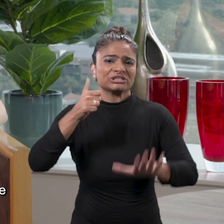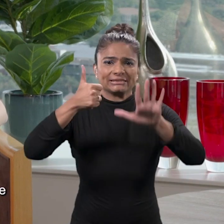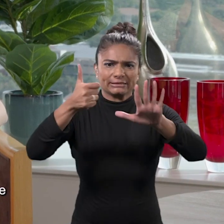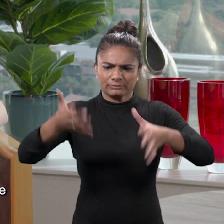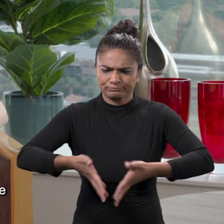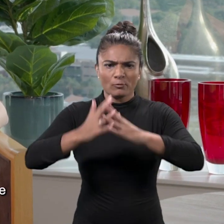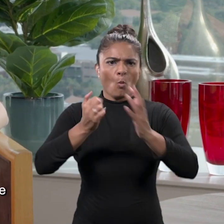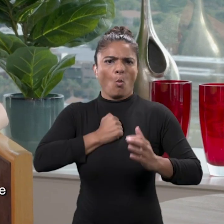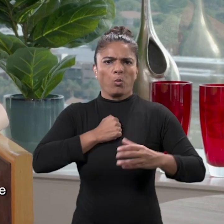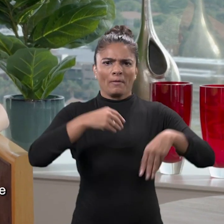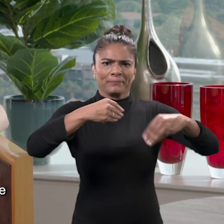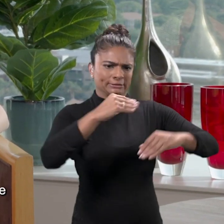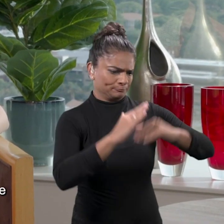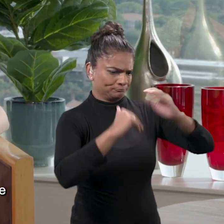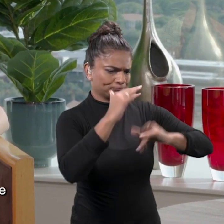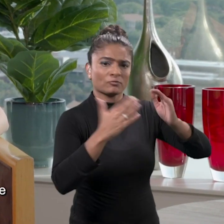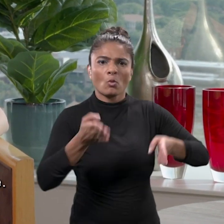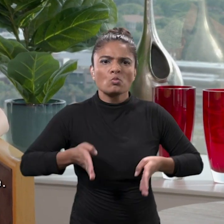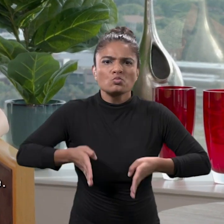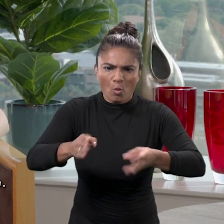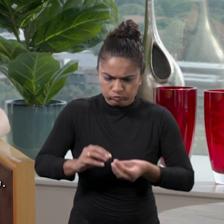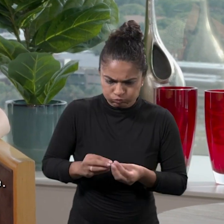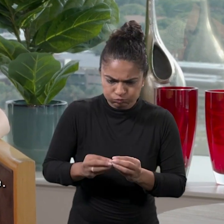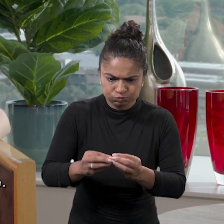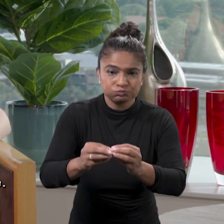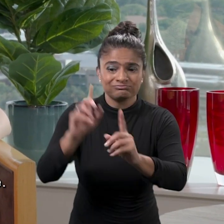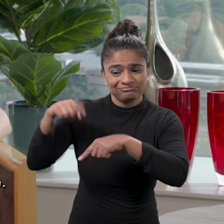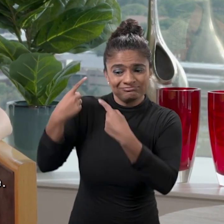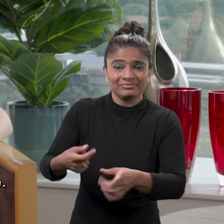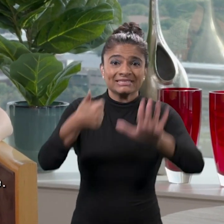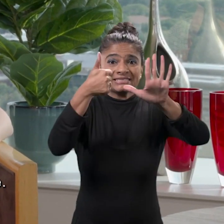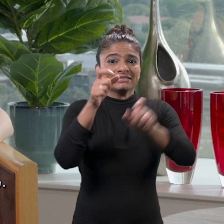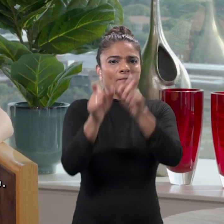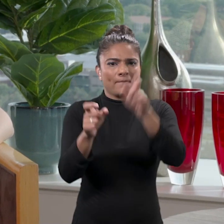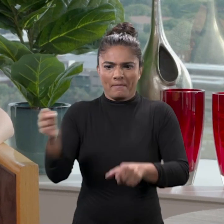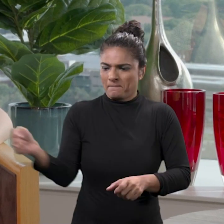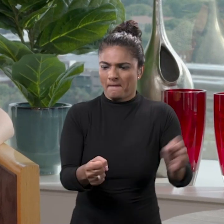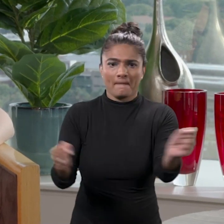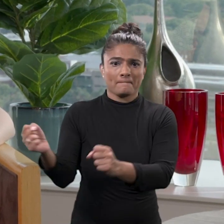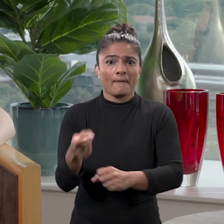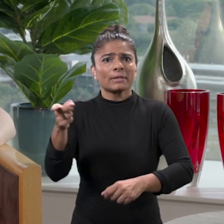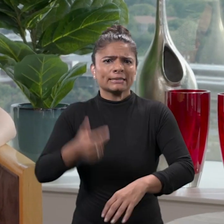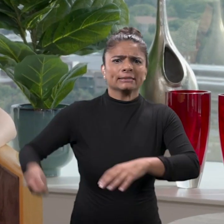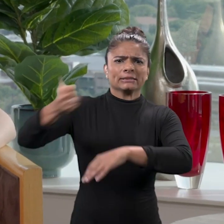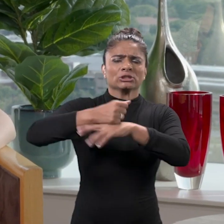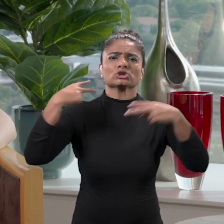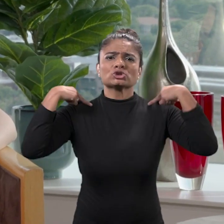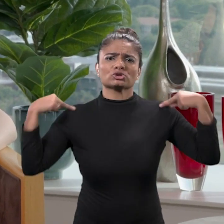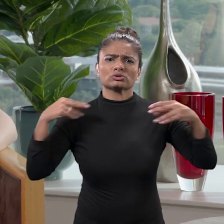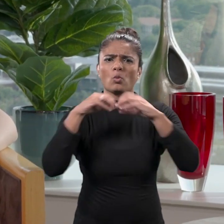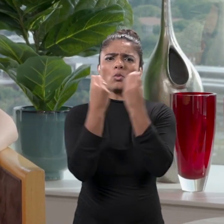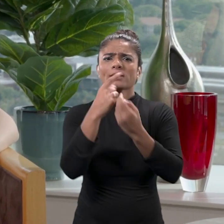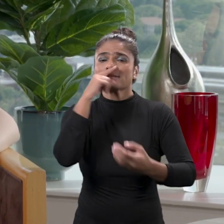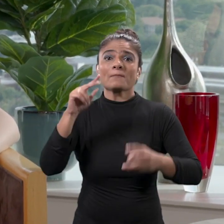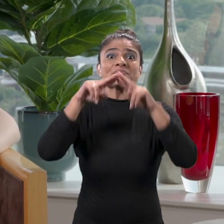klein konstruksiemaatskappy wat padinstandhouding doen en het tot dusver 6 mense aangestel. Hy is die sekretaris-generaal van 'n